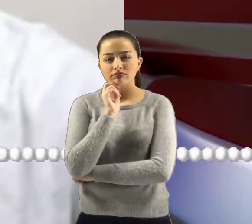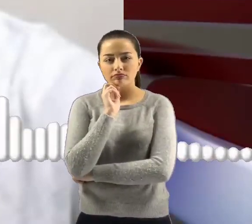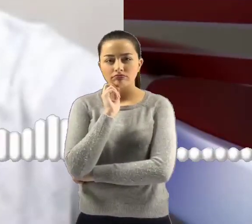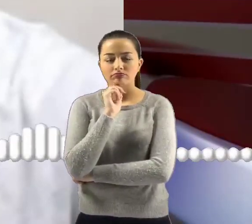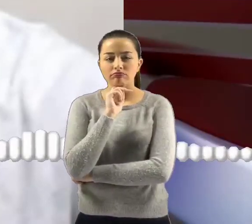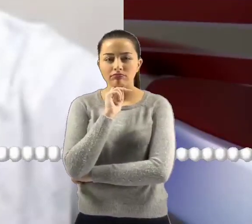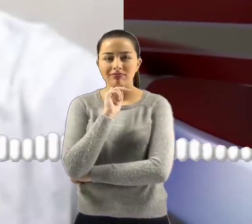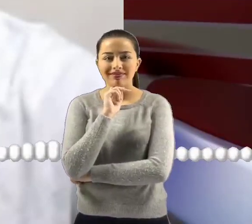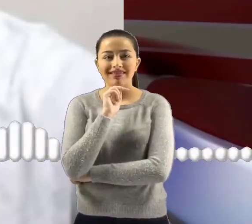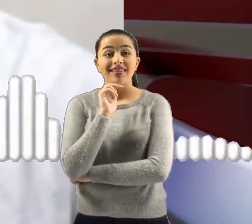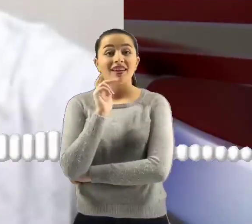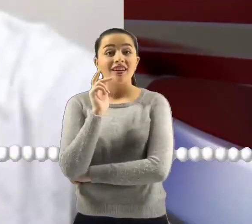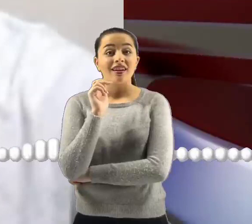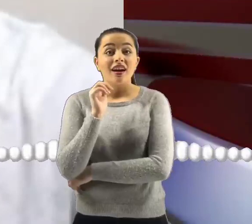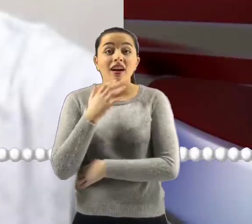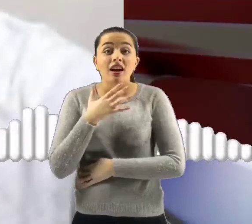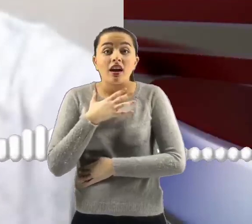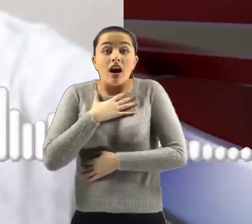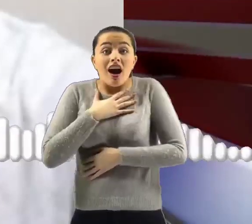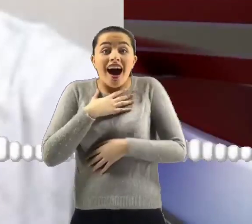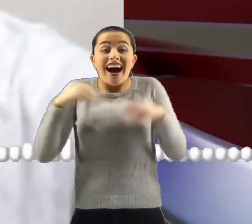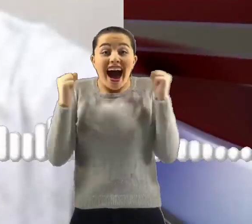P2OB's case, he brought out, you know,